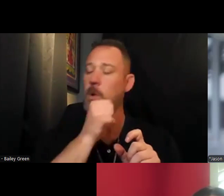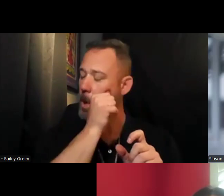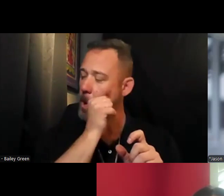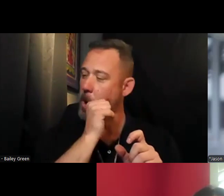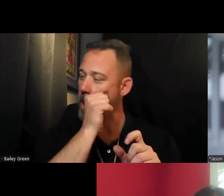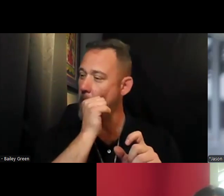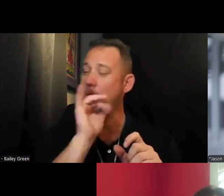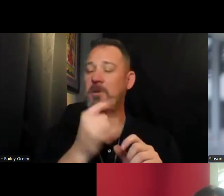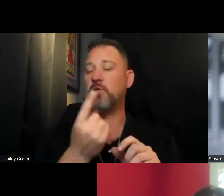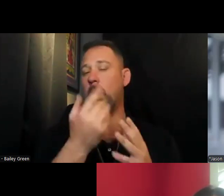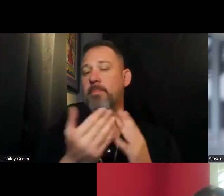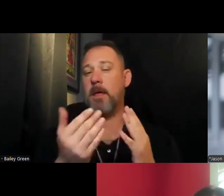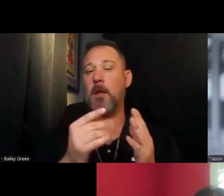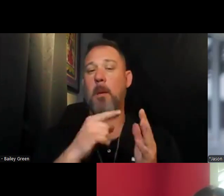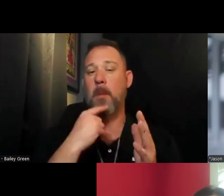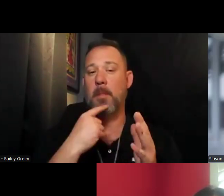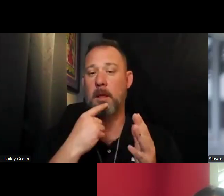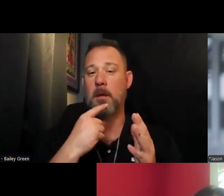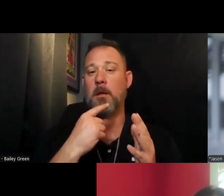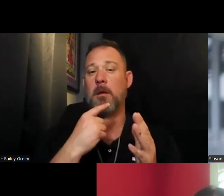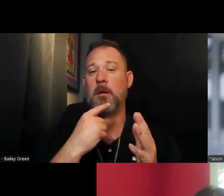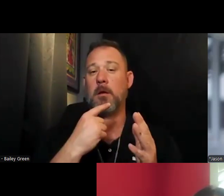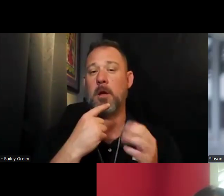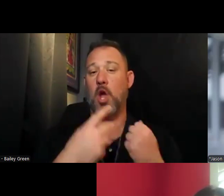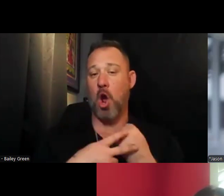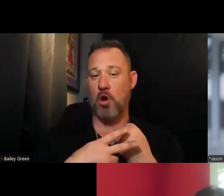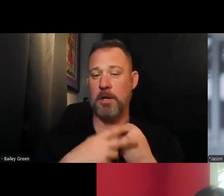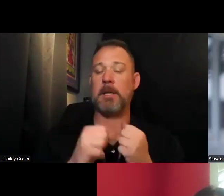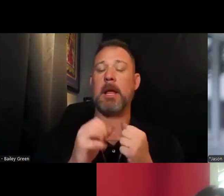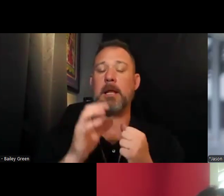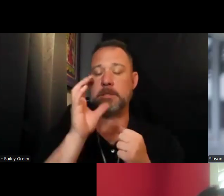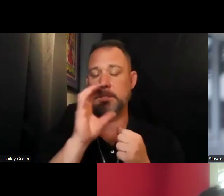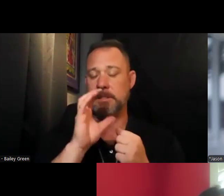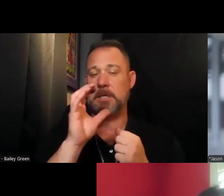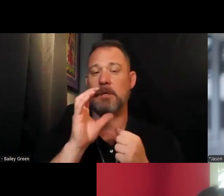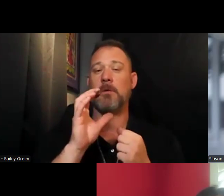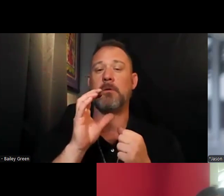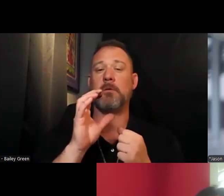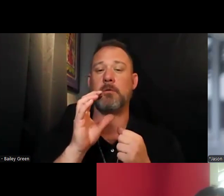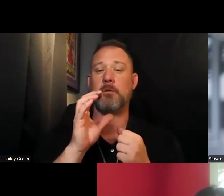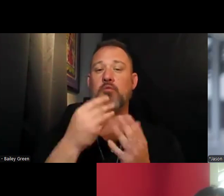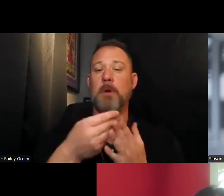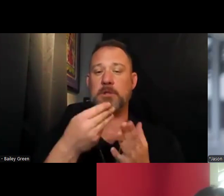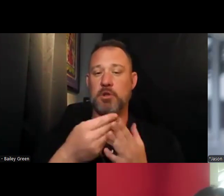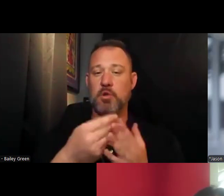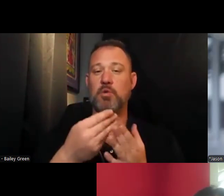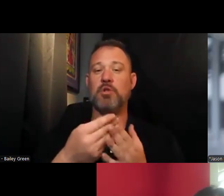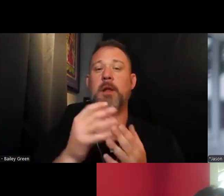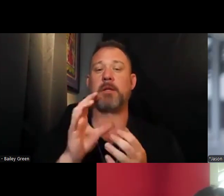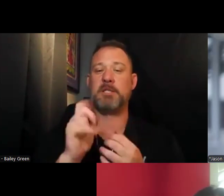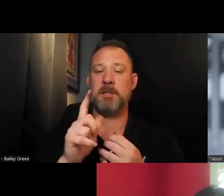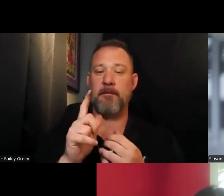That's one thing that Public Guardian can do is to seek restitution and find civil